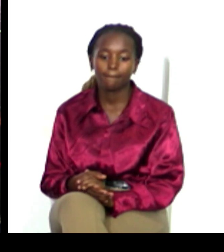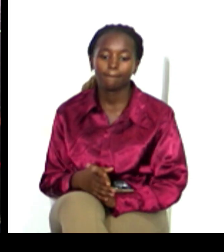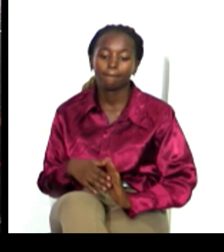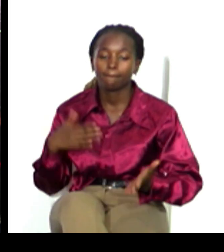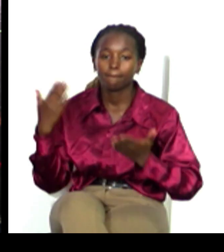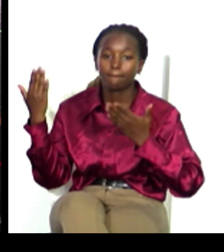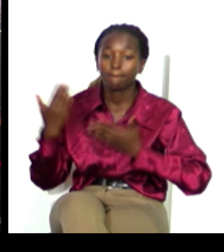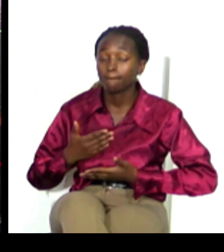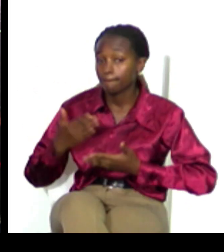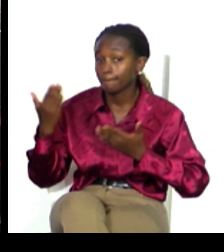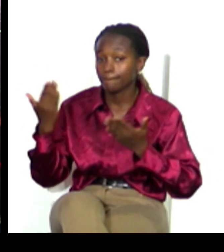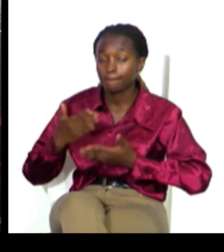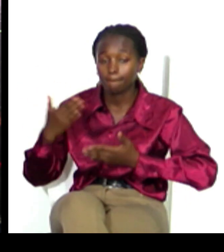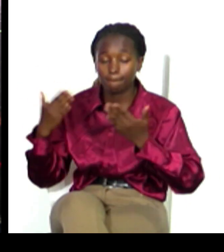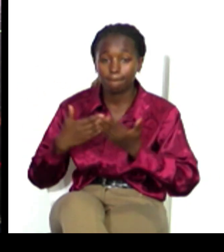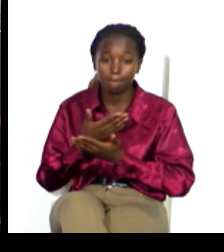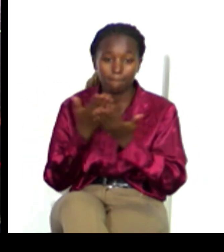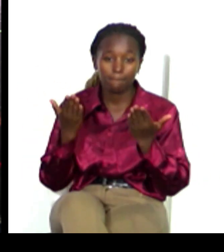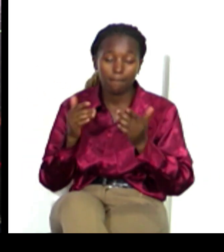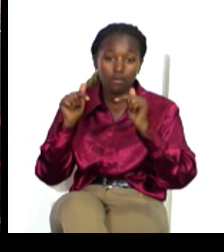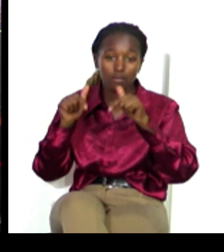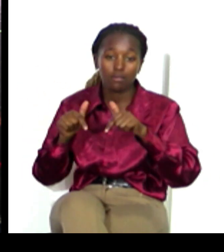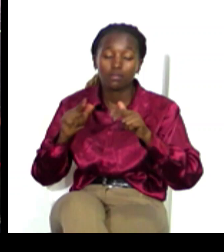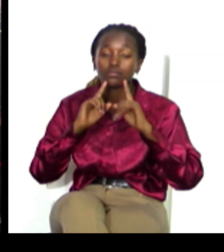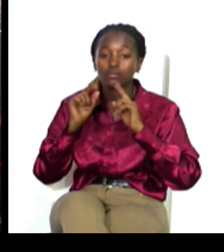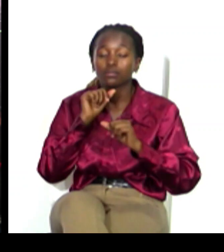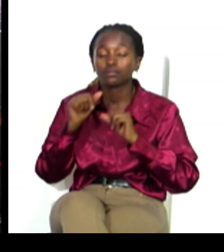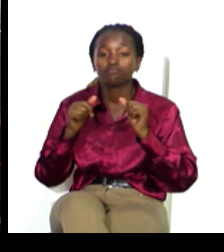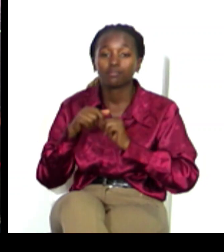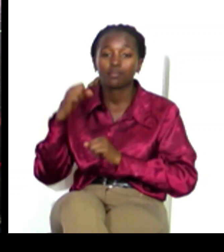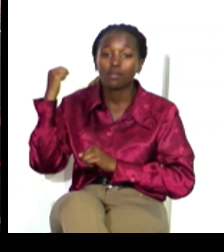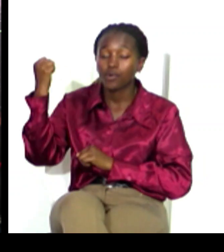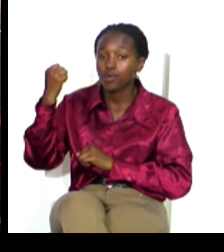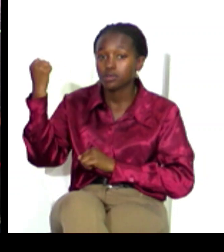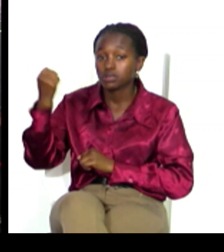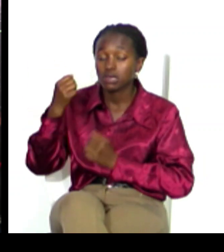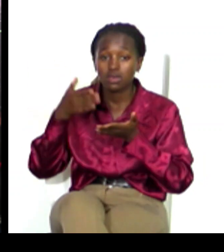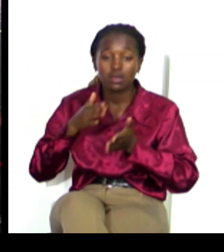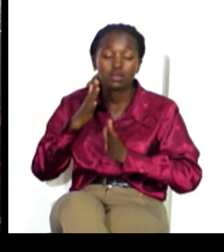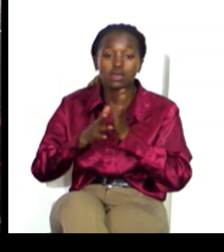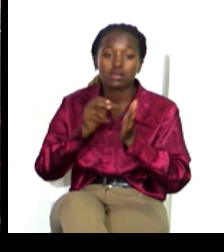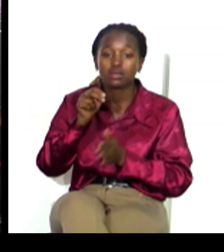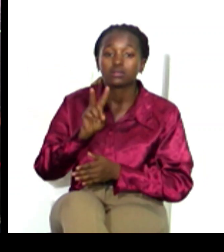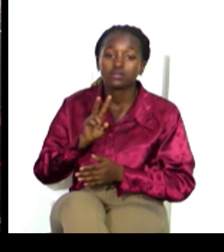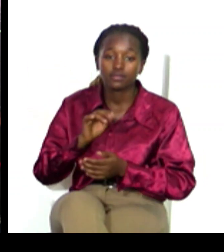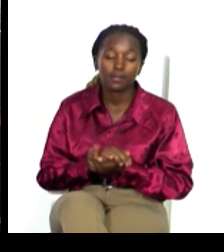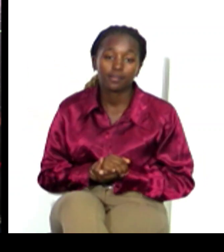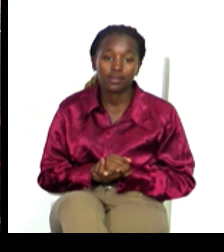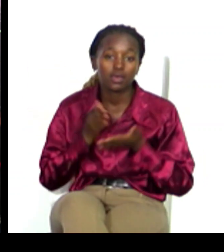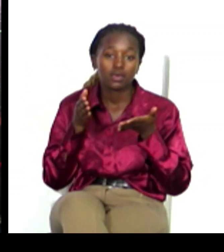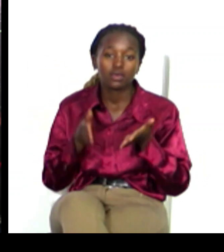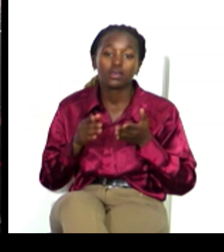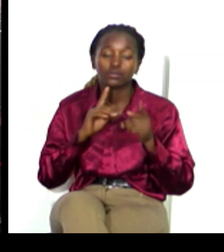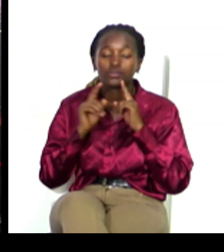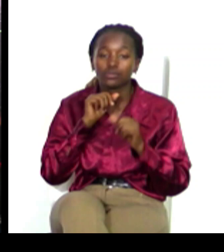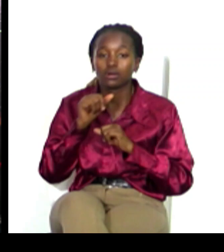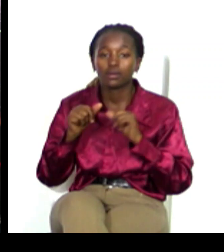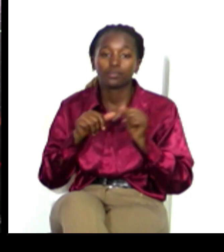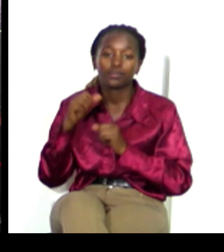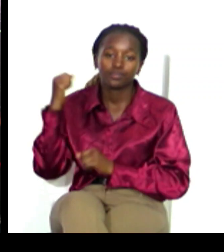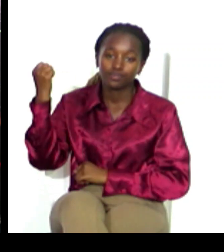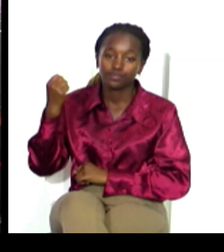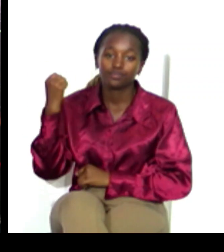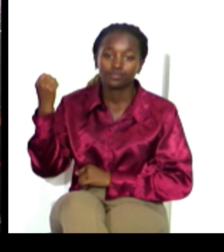Welcome. Karibu sana. This is Politics Today, hapa Science TV. By the way, hapa tunachapa